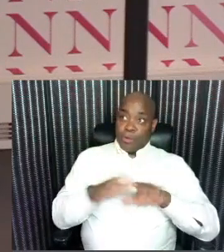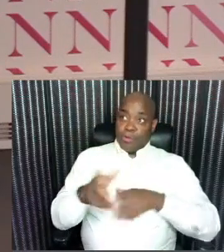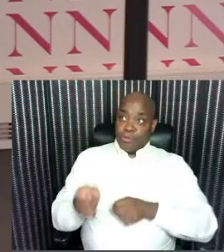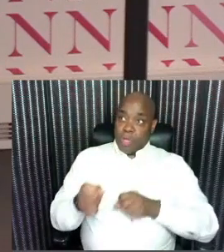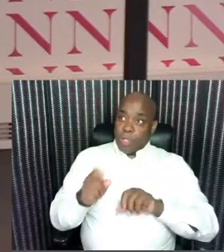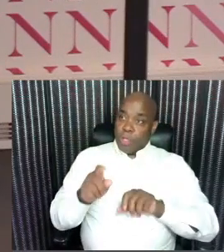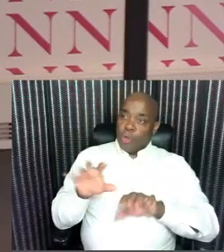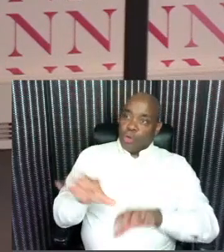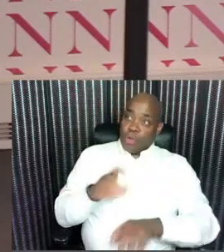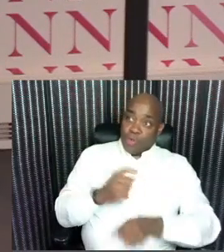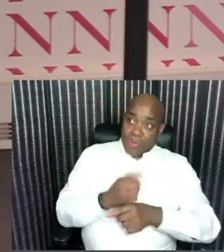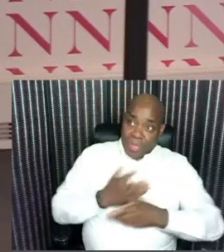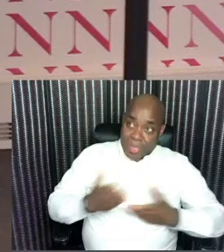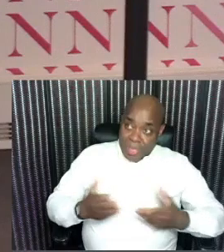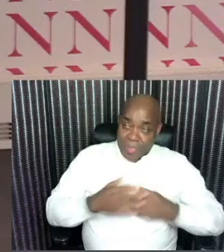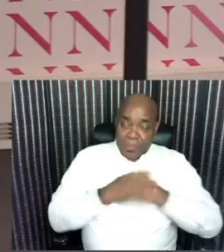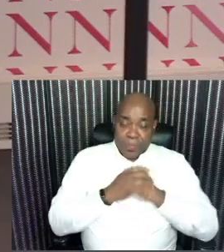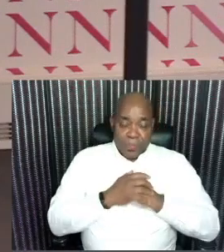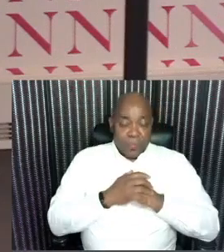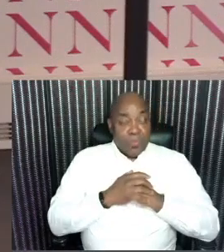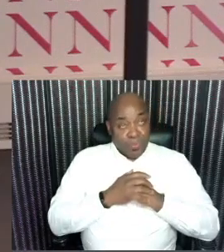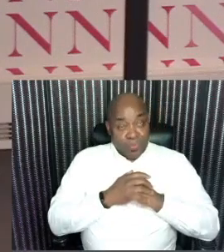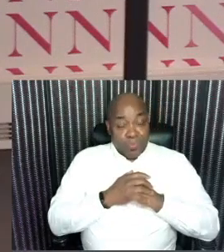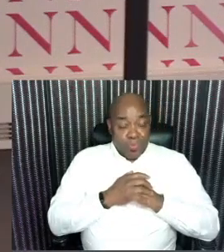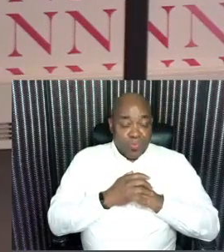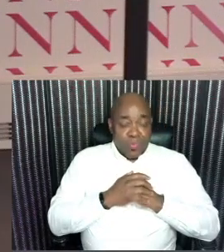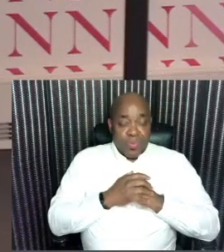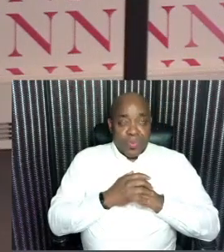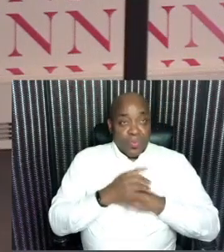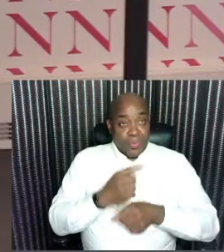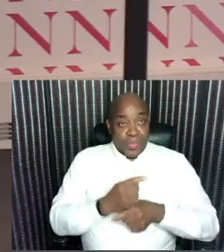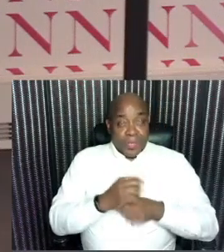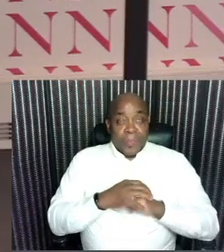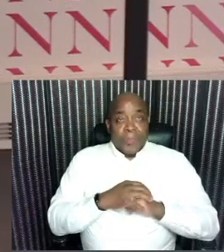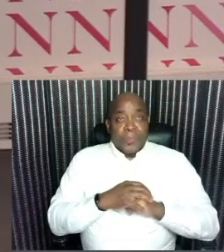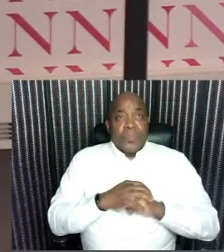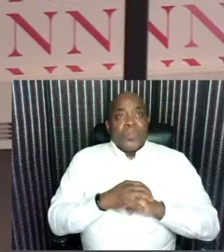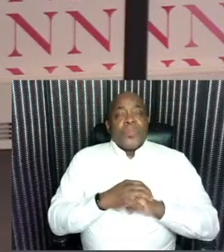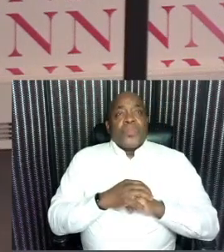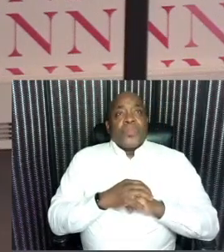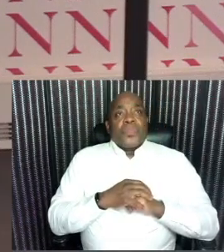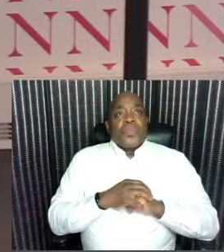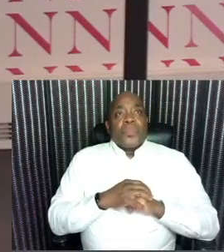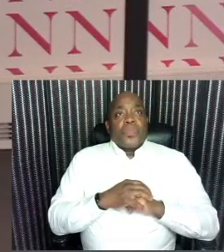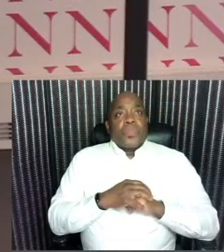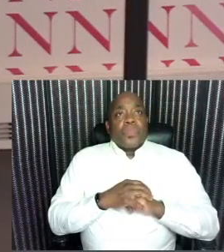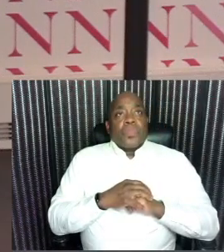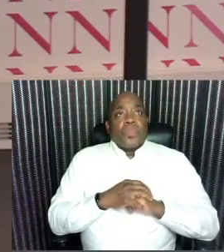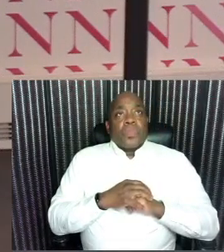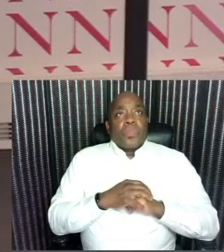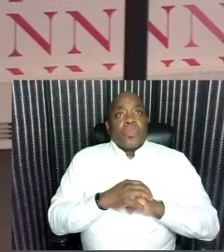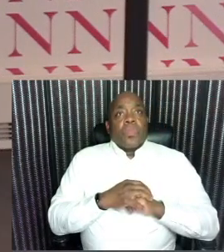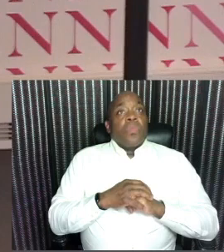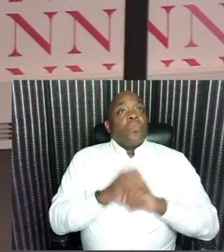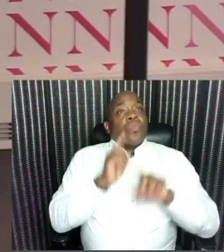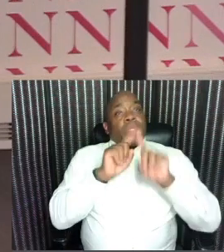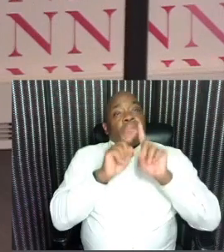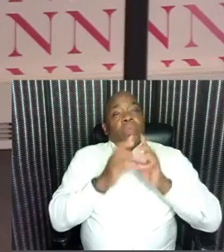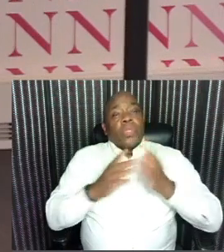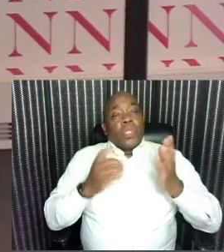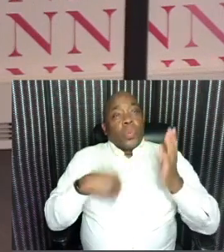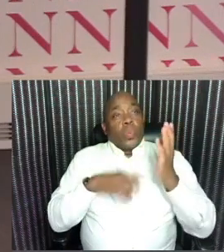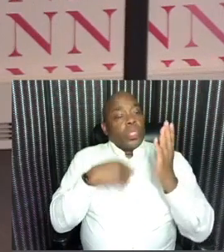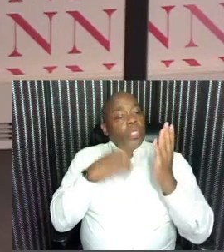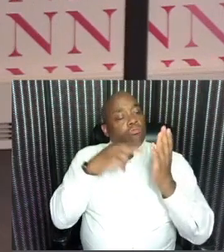thing, right? And, you know, and there's different things that we would read in anticipation, like, you know, giving, and I would